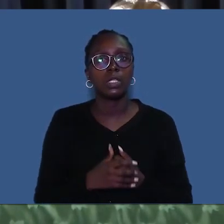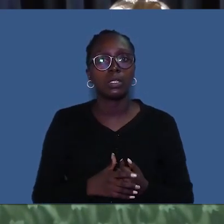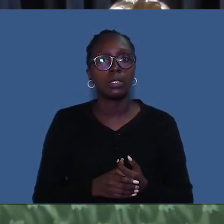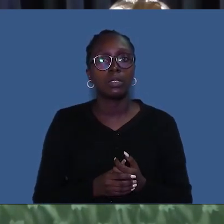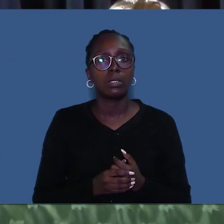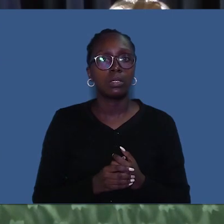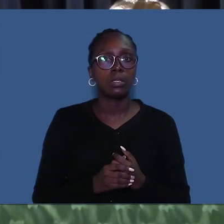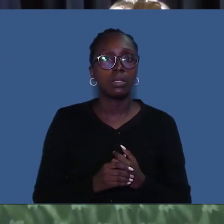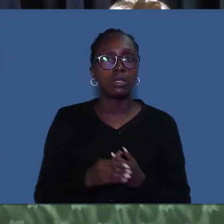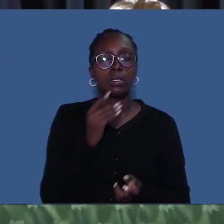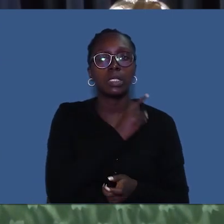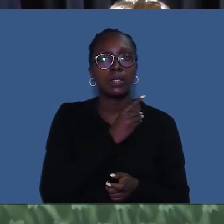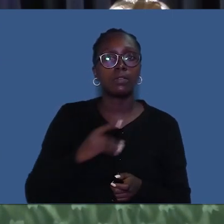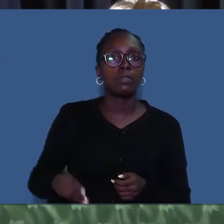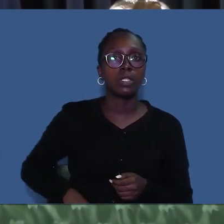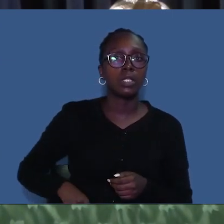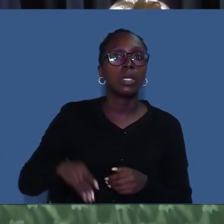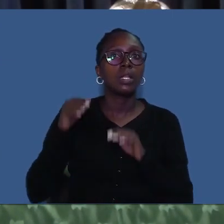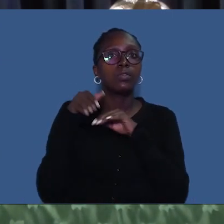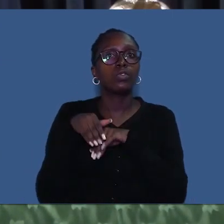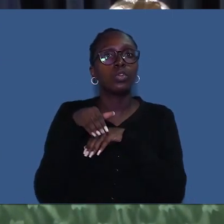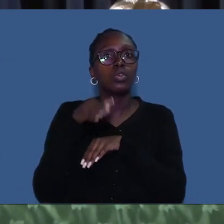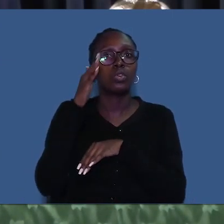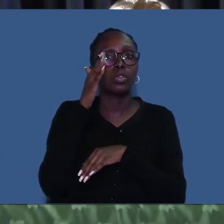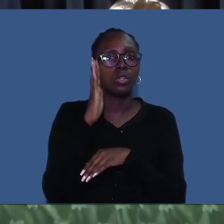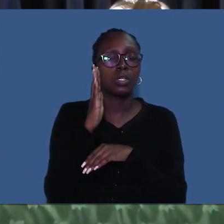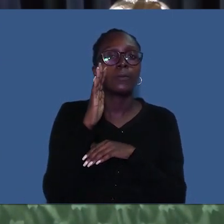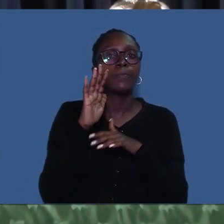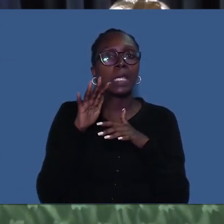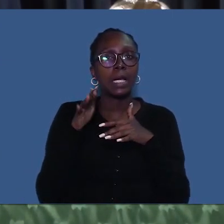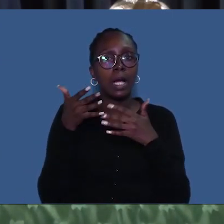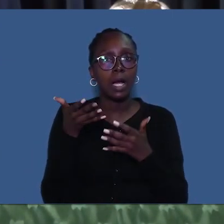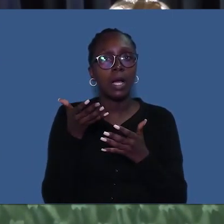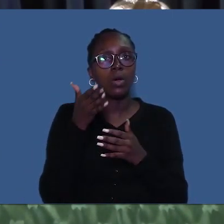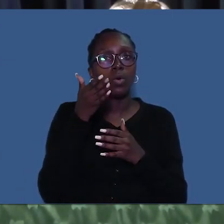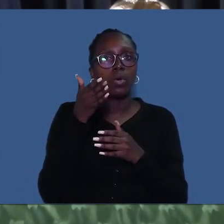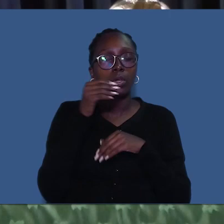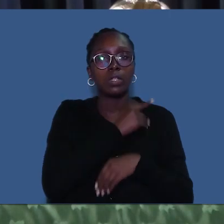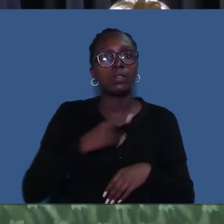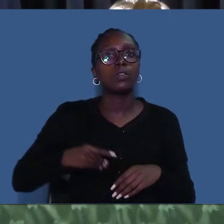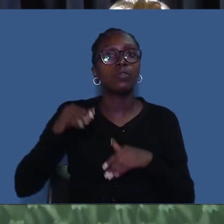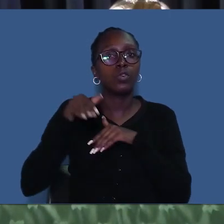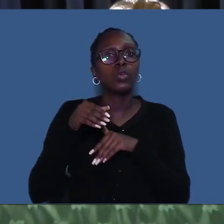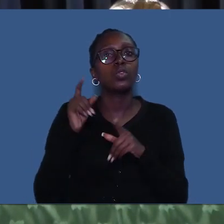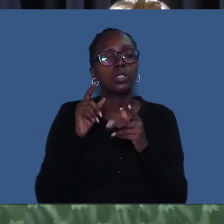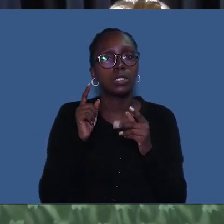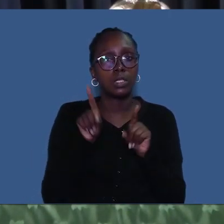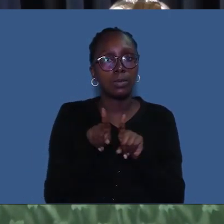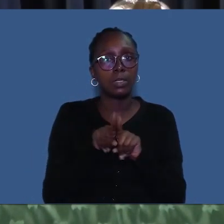as a guide in ensuring we support the right candidate. We see faith in God and acknowledging God's